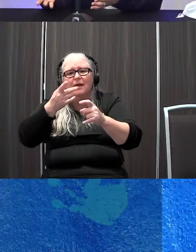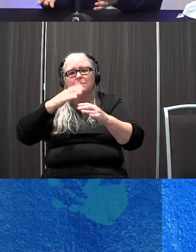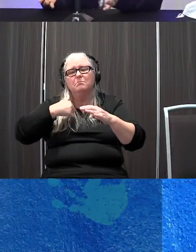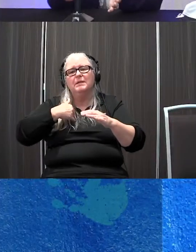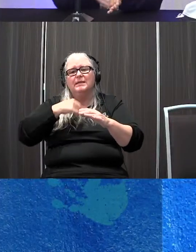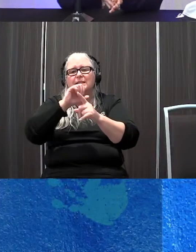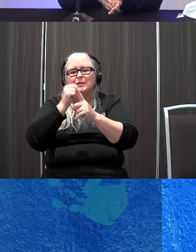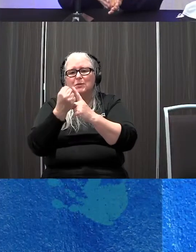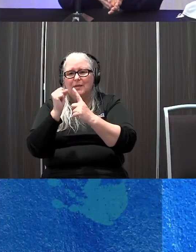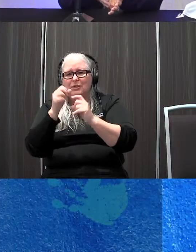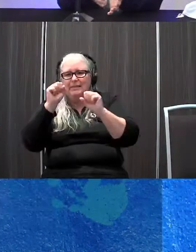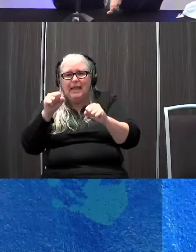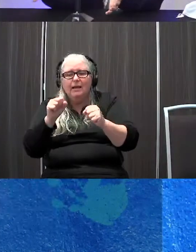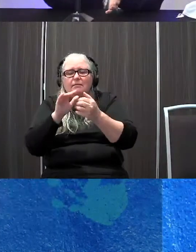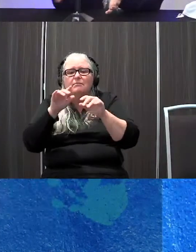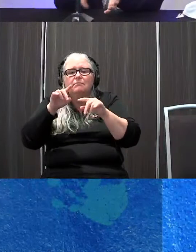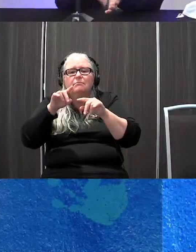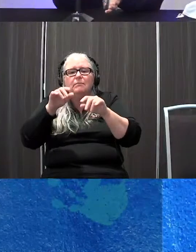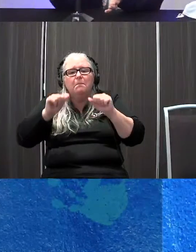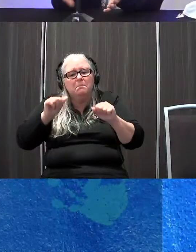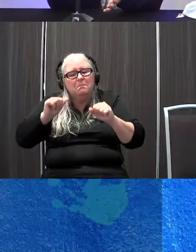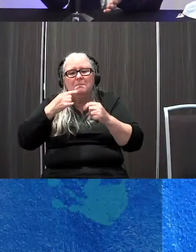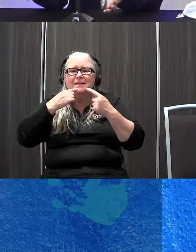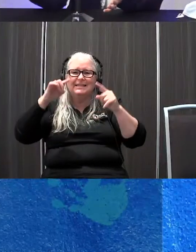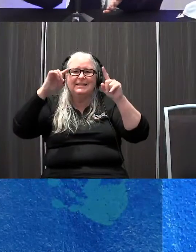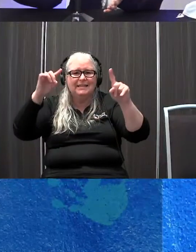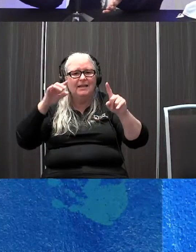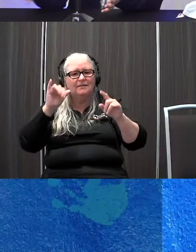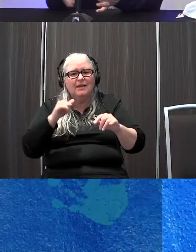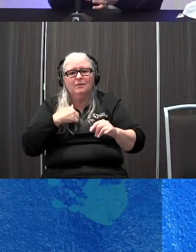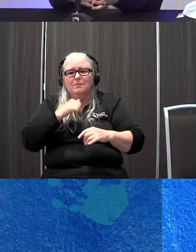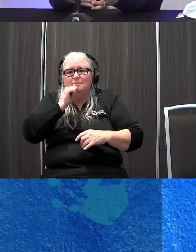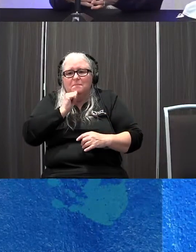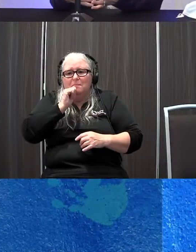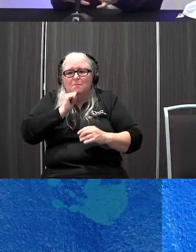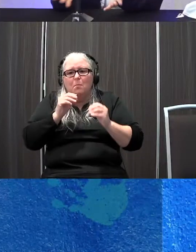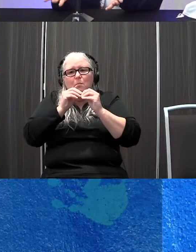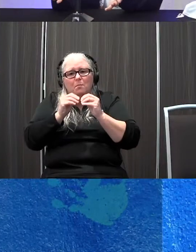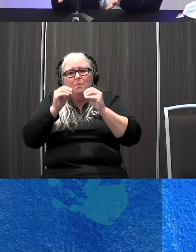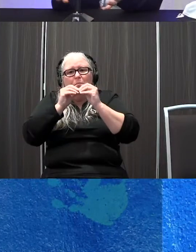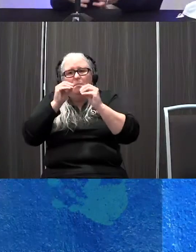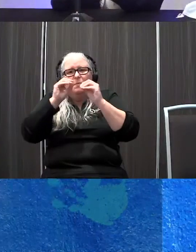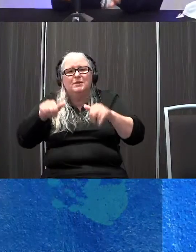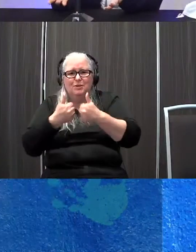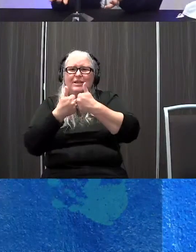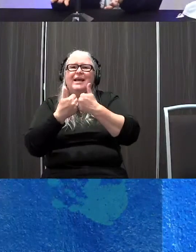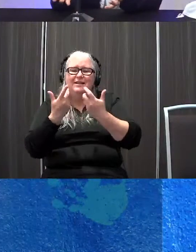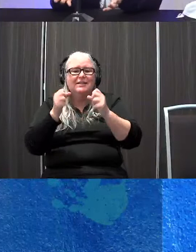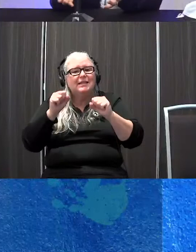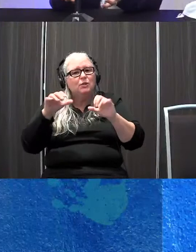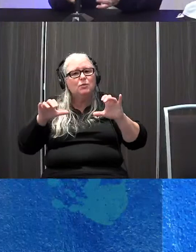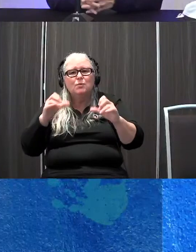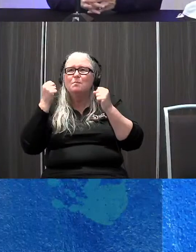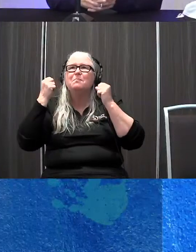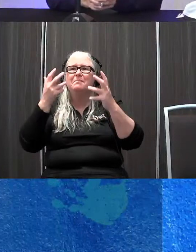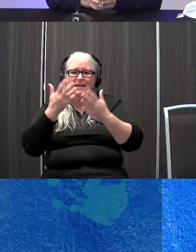successful in. And we want to teach them over time to be able to tolerate more and more so that they can do as many things or participate in as many things